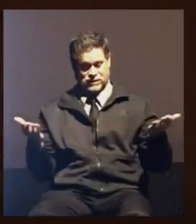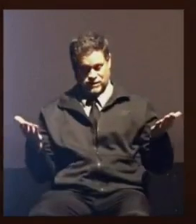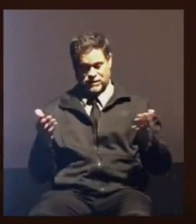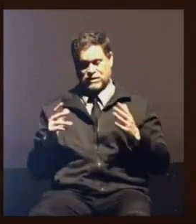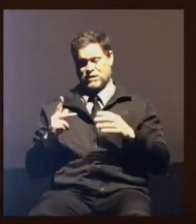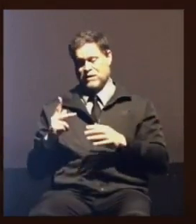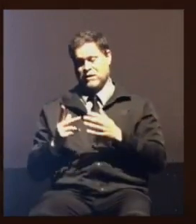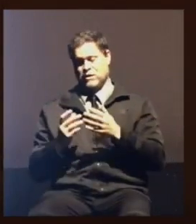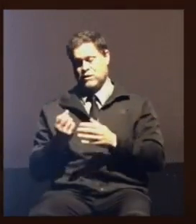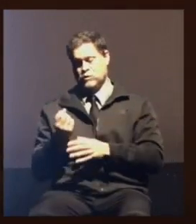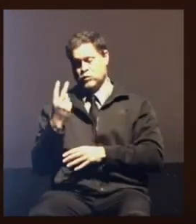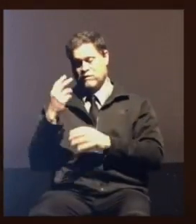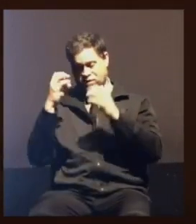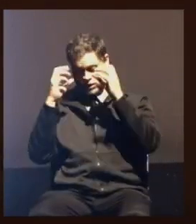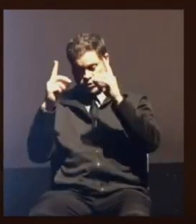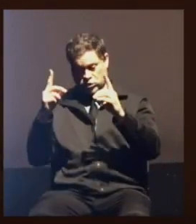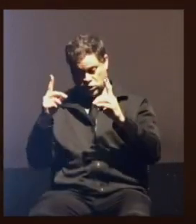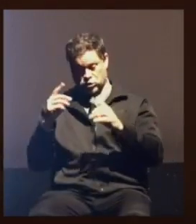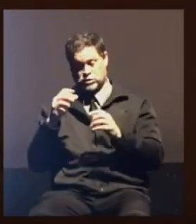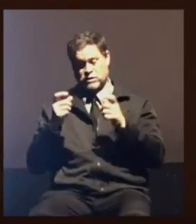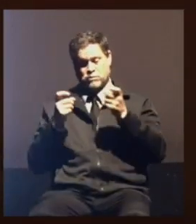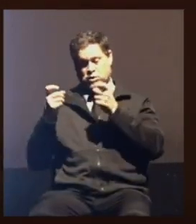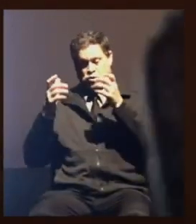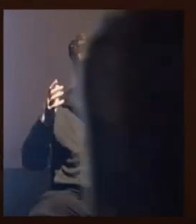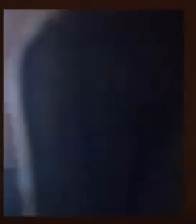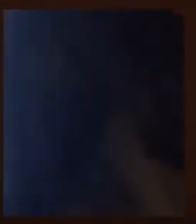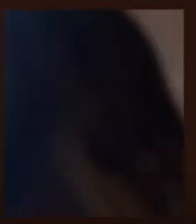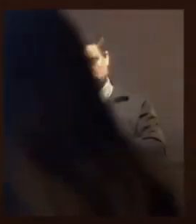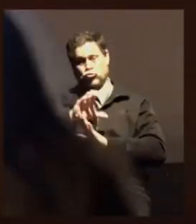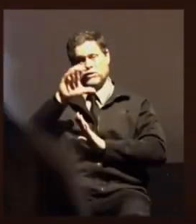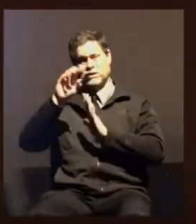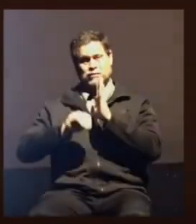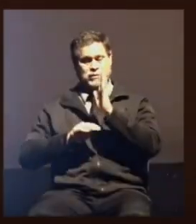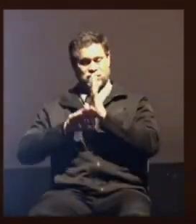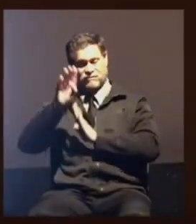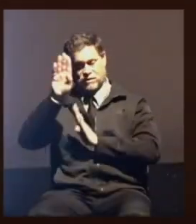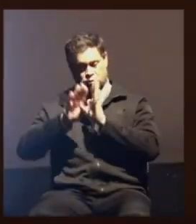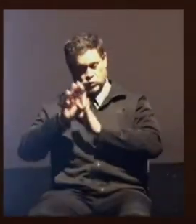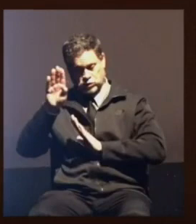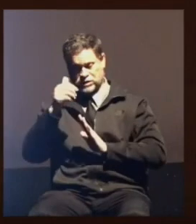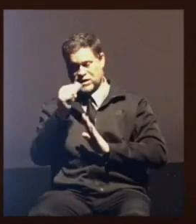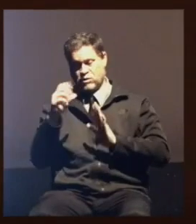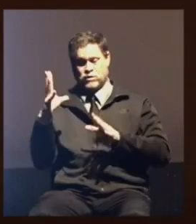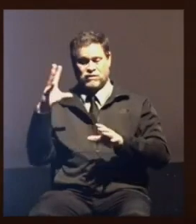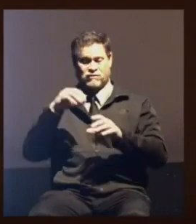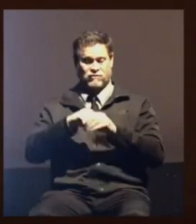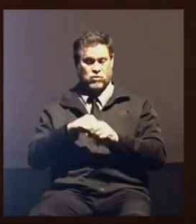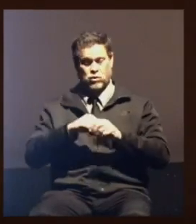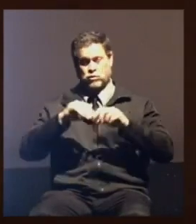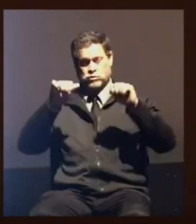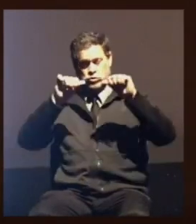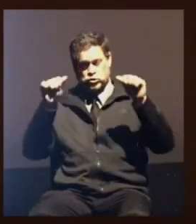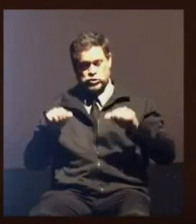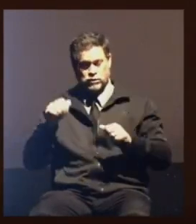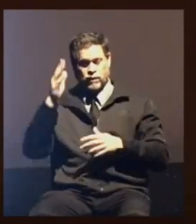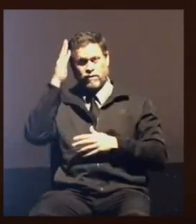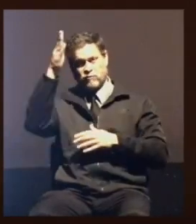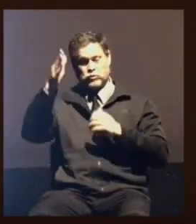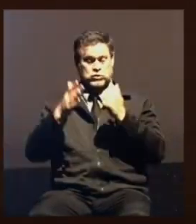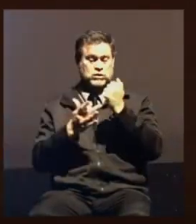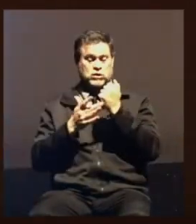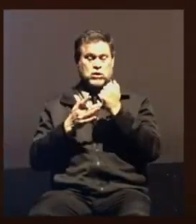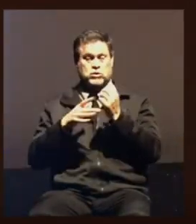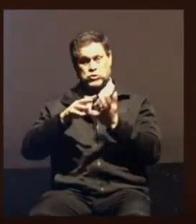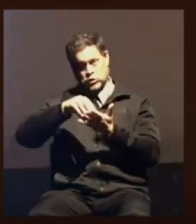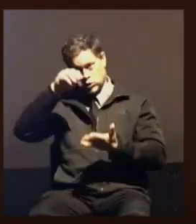K-12 educators, administrators, curriculum developers, and anyone involved in shaping how future technologists